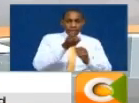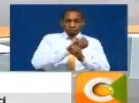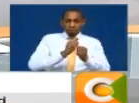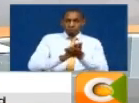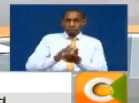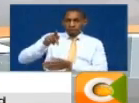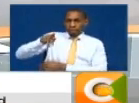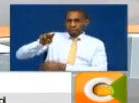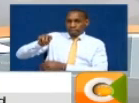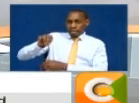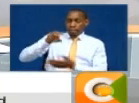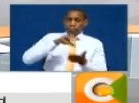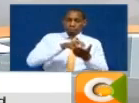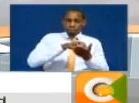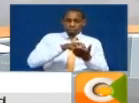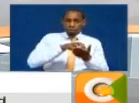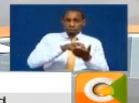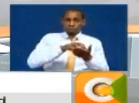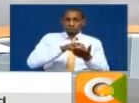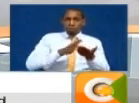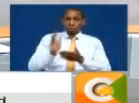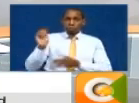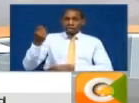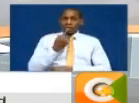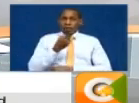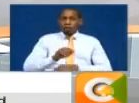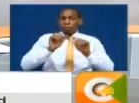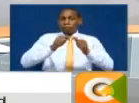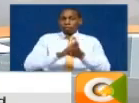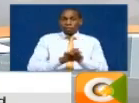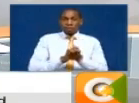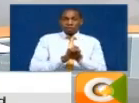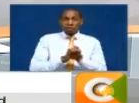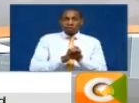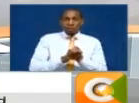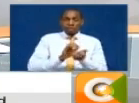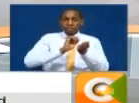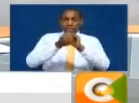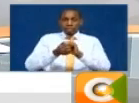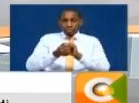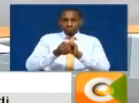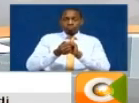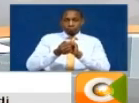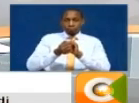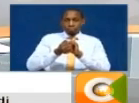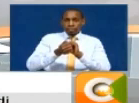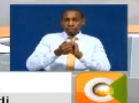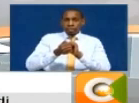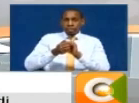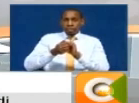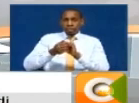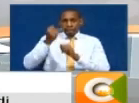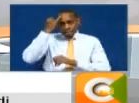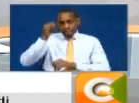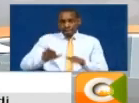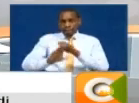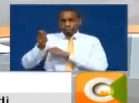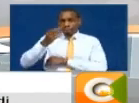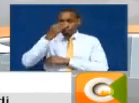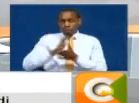creation of a prime minister-like position through an executive order is likely to be seen as a change of mind by Deputy President William Ruto, who